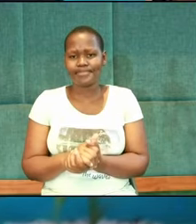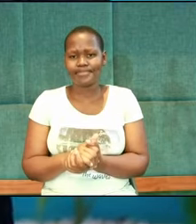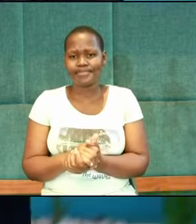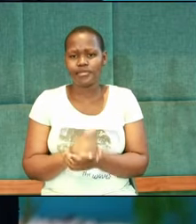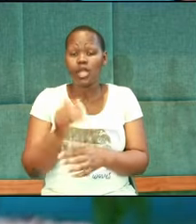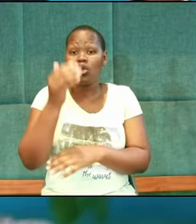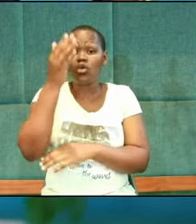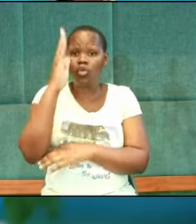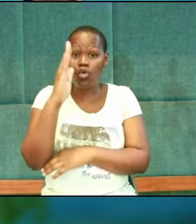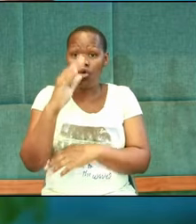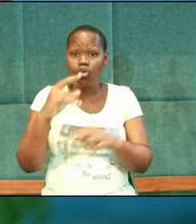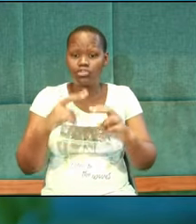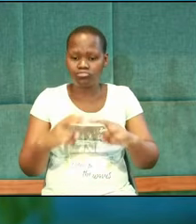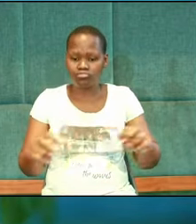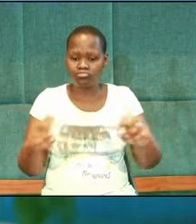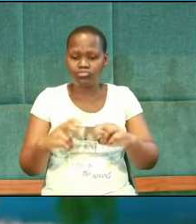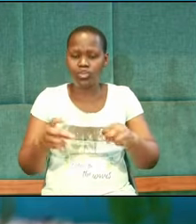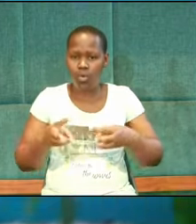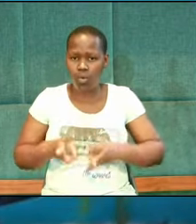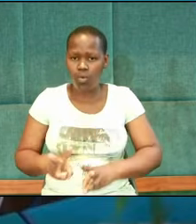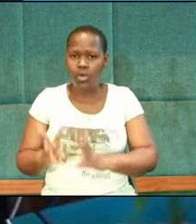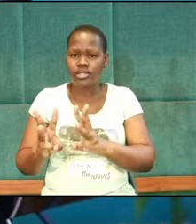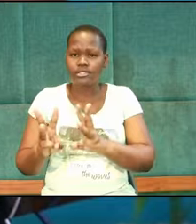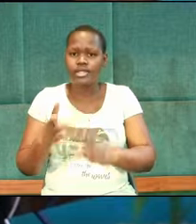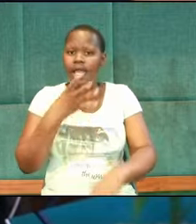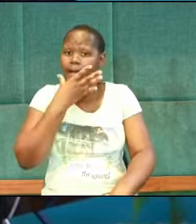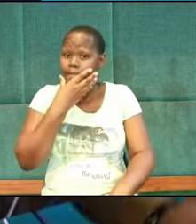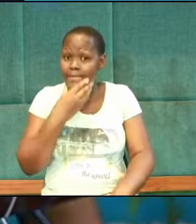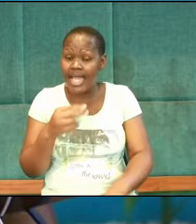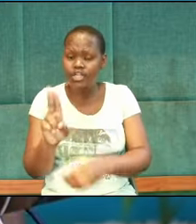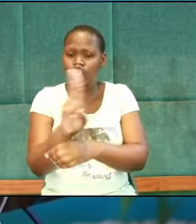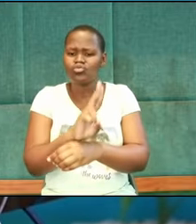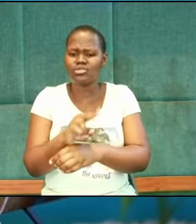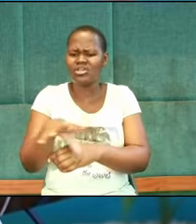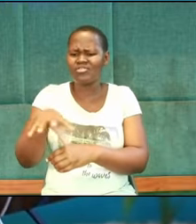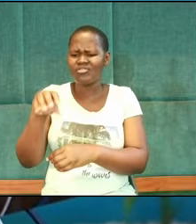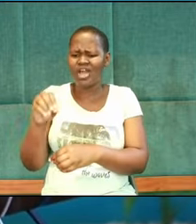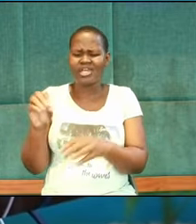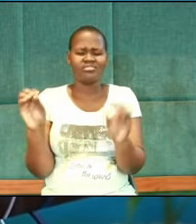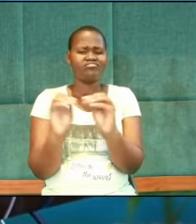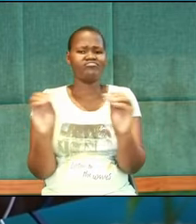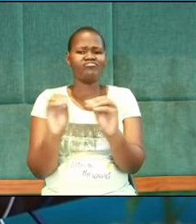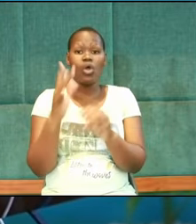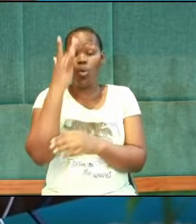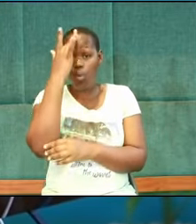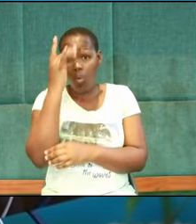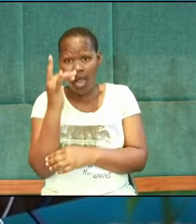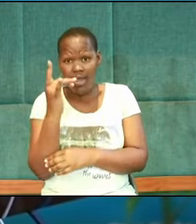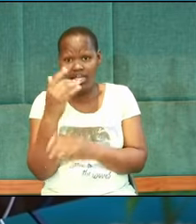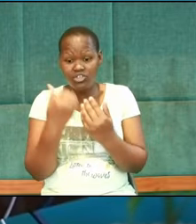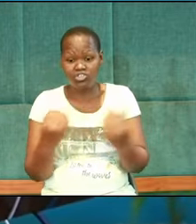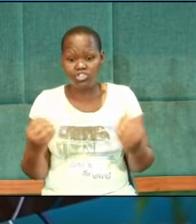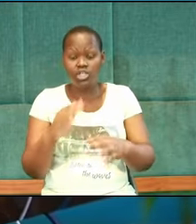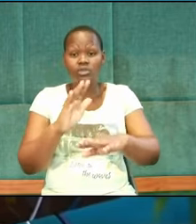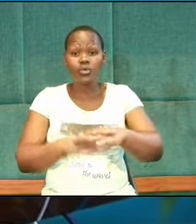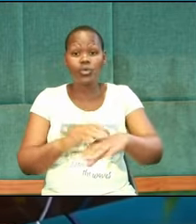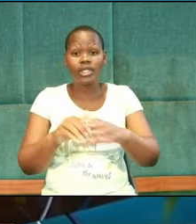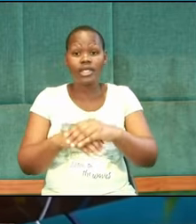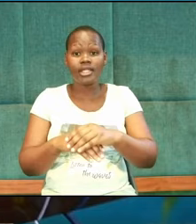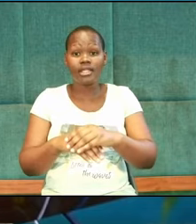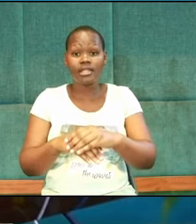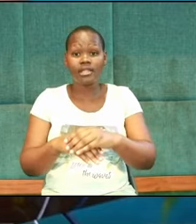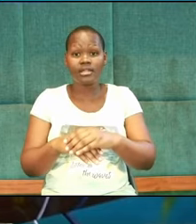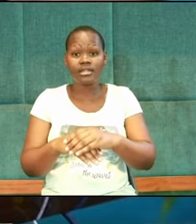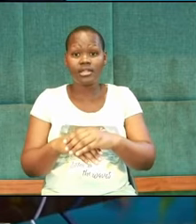And God is looking for tools and men to use. He can't find them. Why? Your children are good in mathematics, but they are stupid.